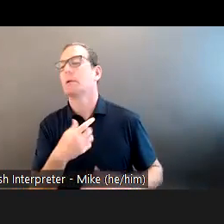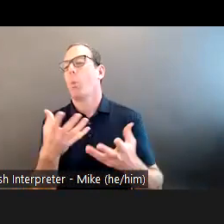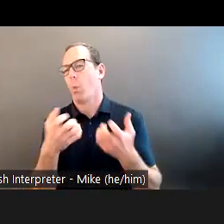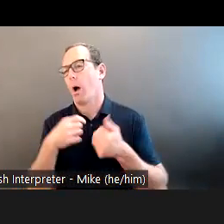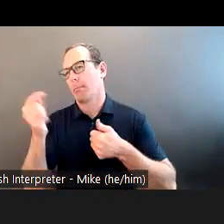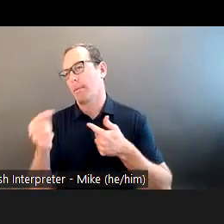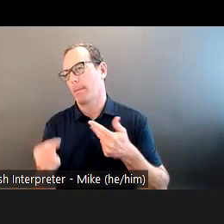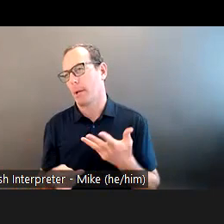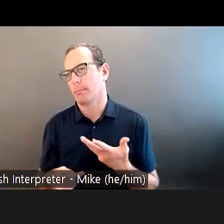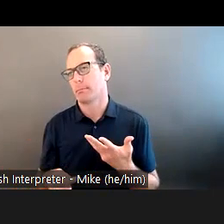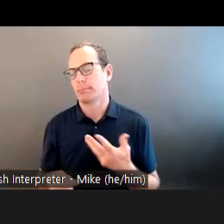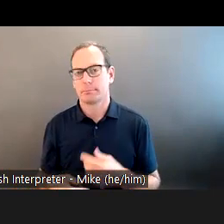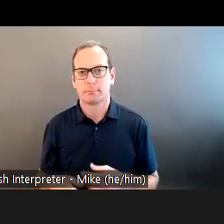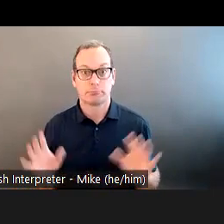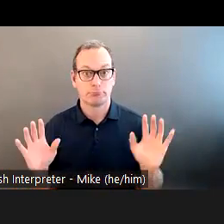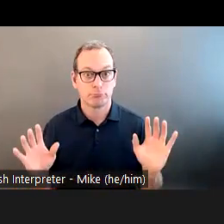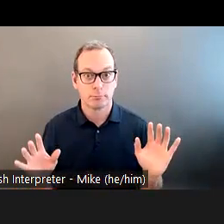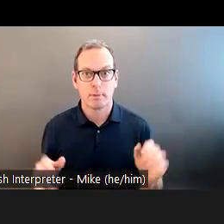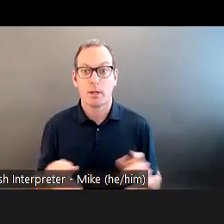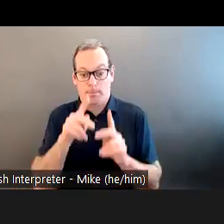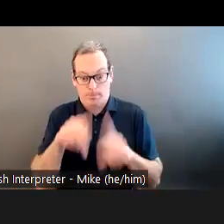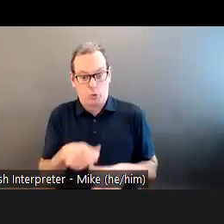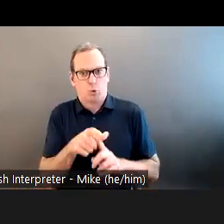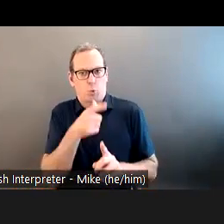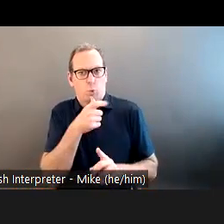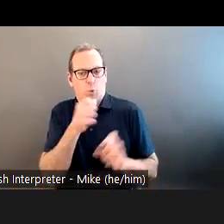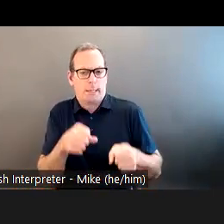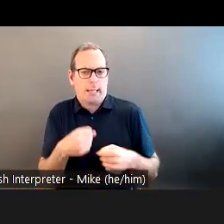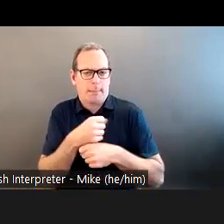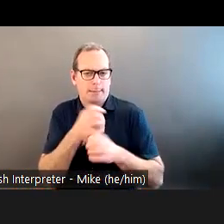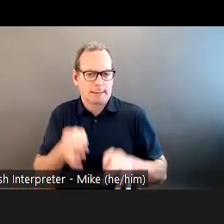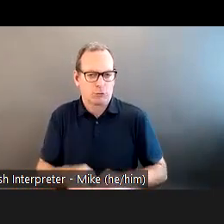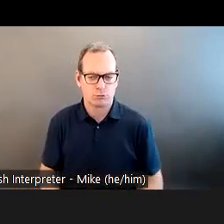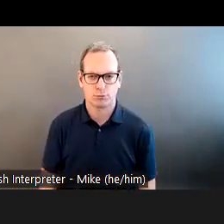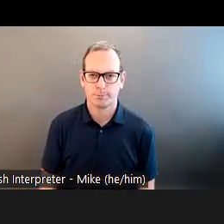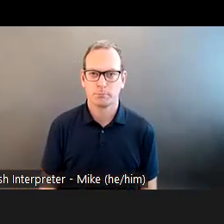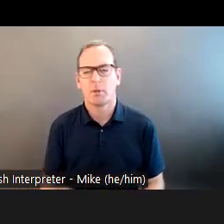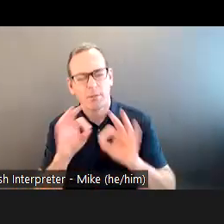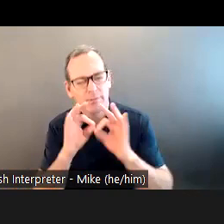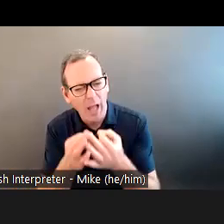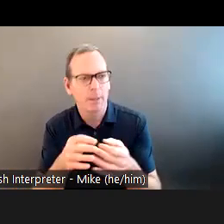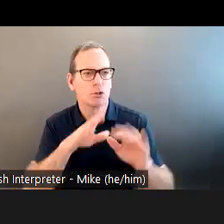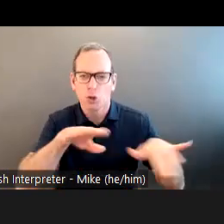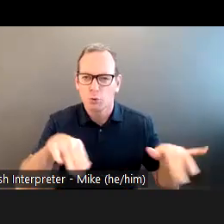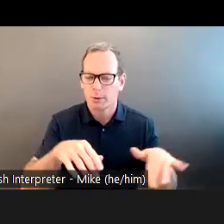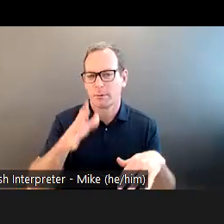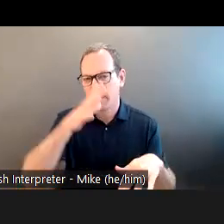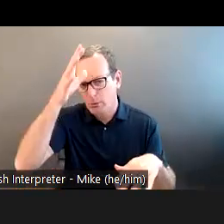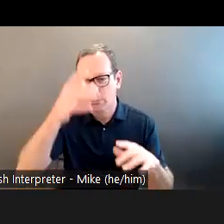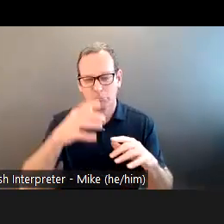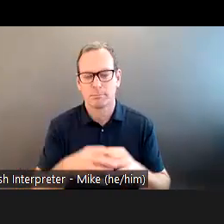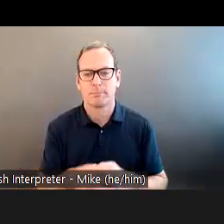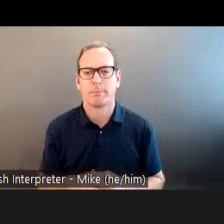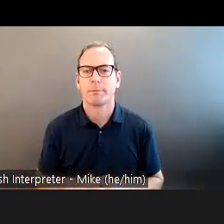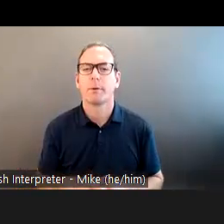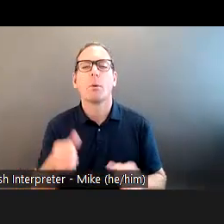Also knowing that even if you don't have any family, if you don't have anybody who fits in that middle section